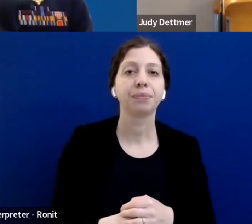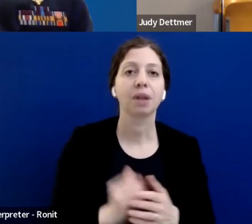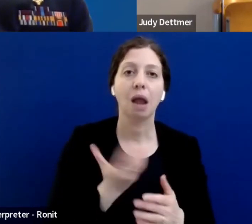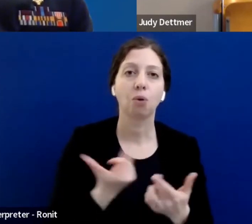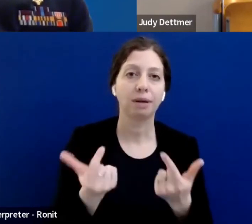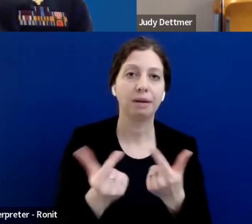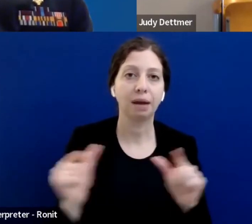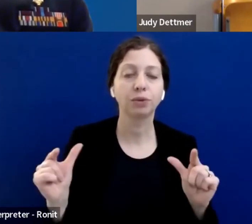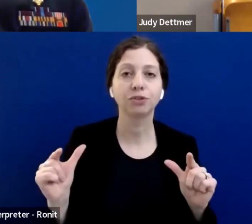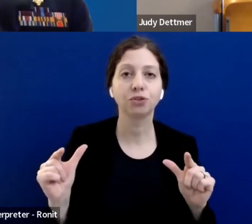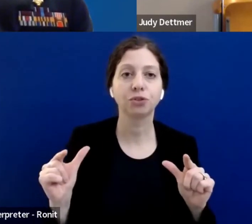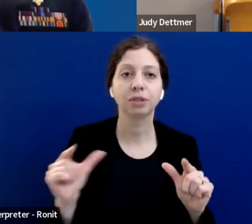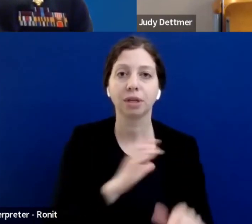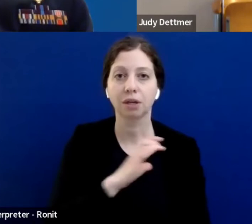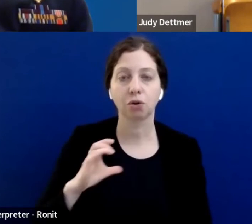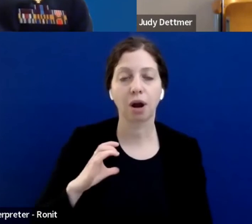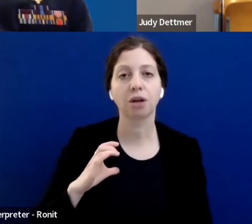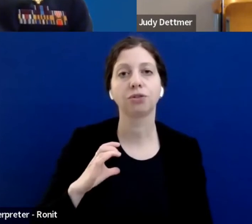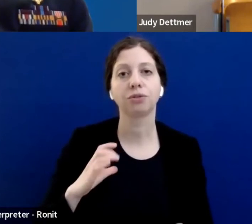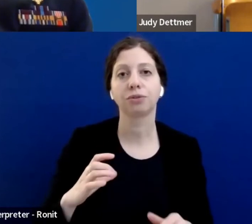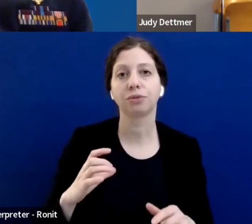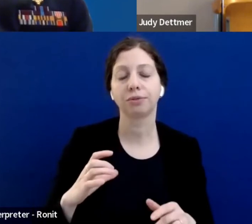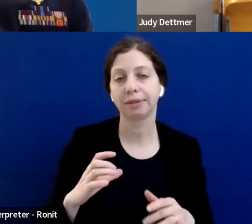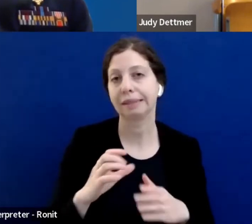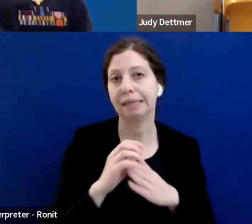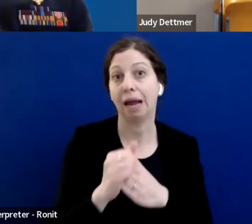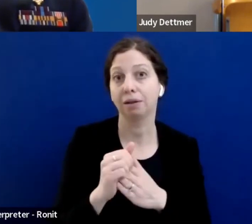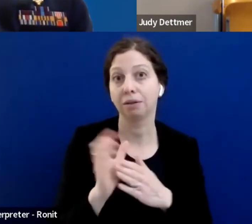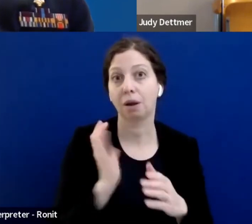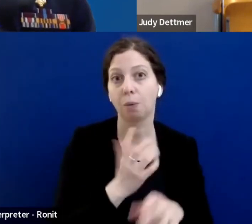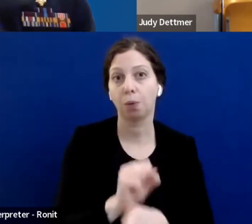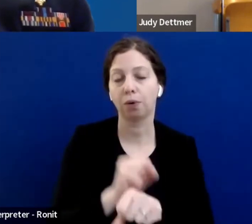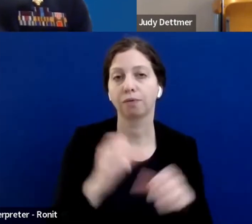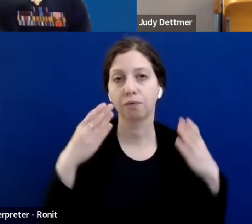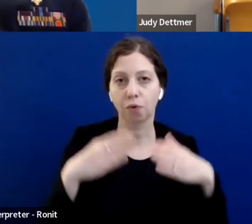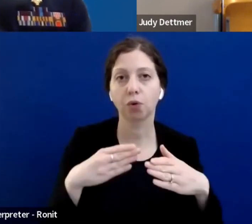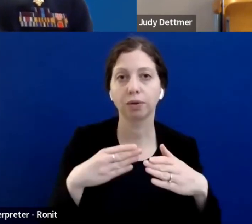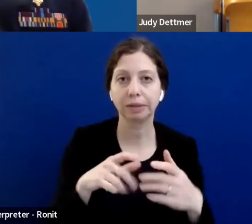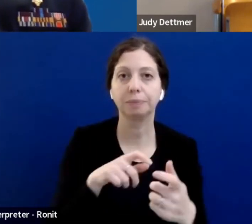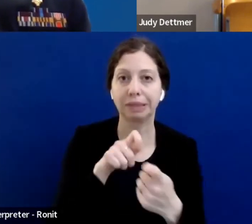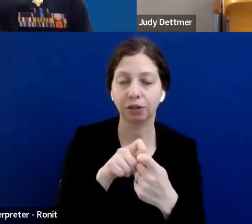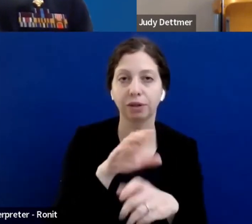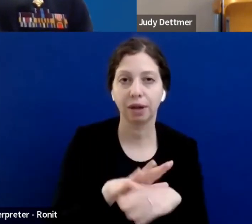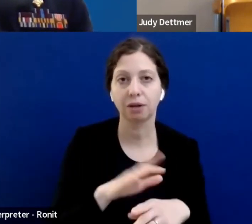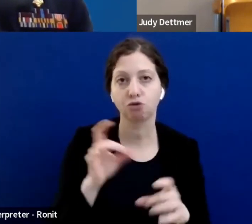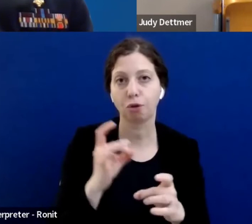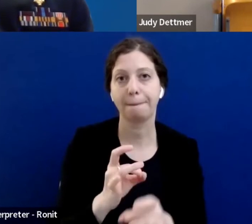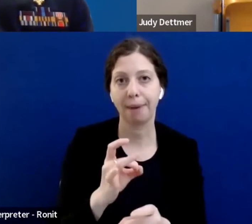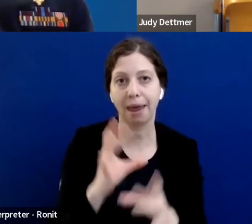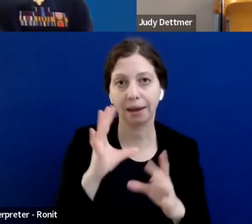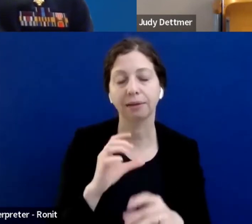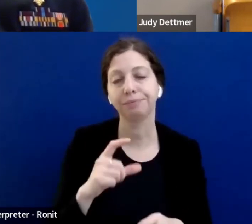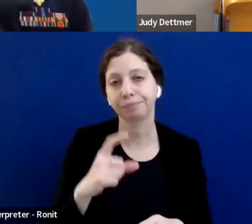language that congressional language that guides what we do is focused pretty specifically on traumatic brain injuries, and so that tends to be where